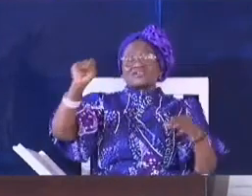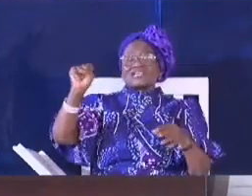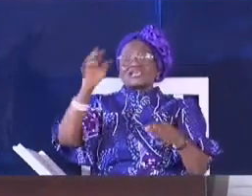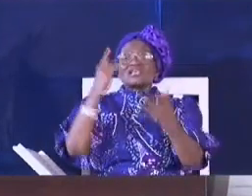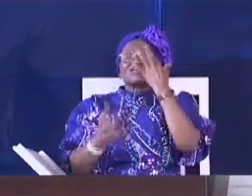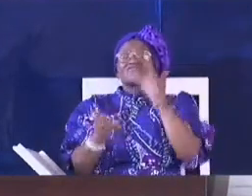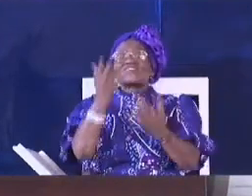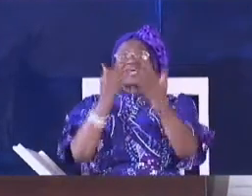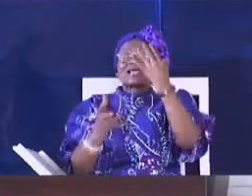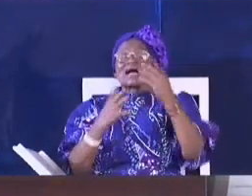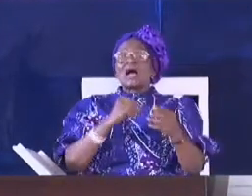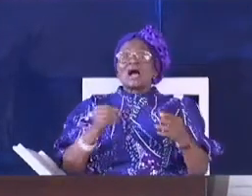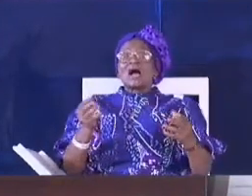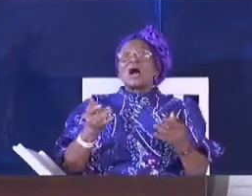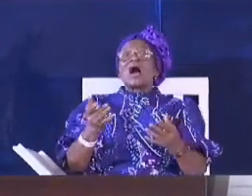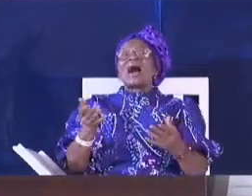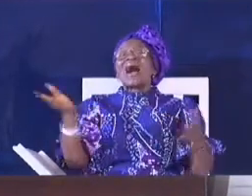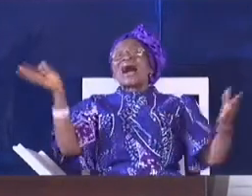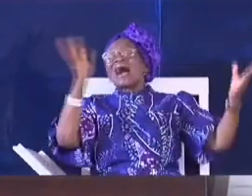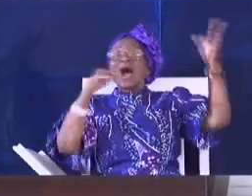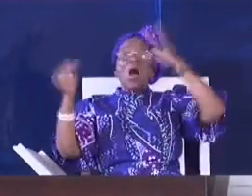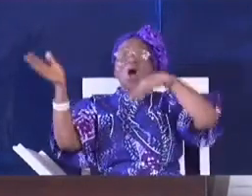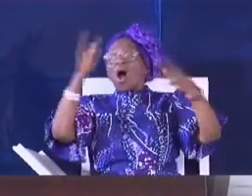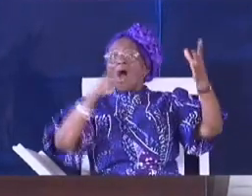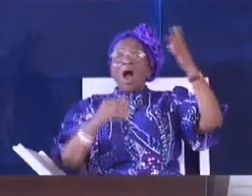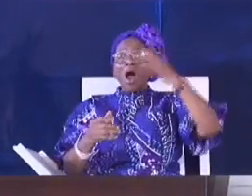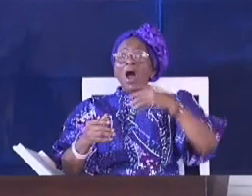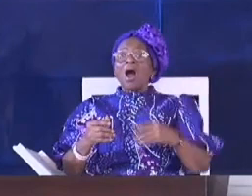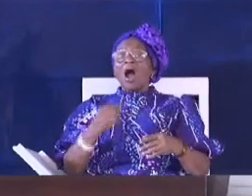wind combined.